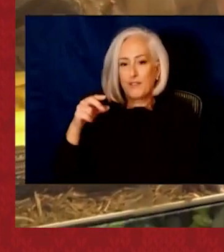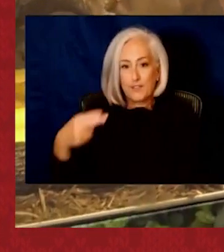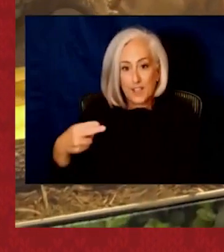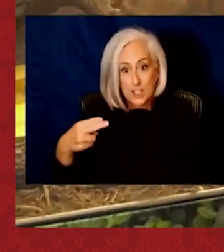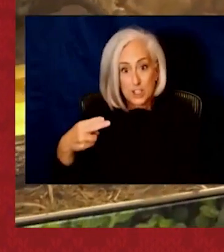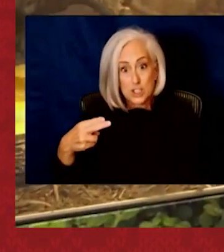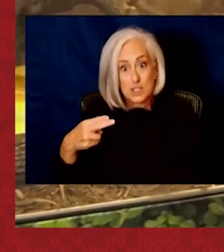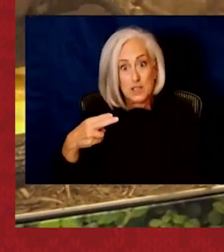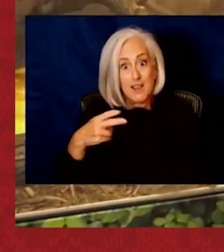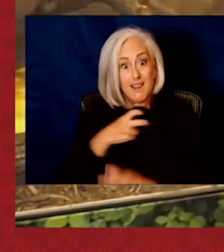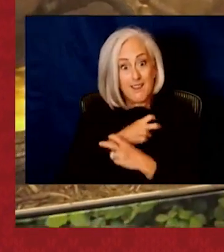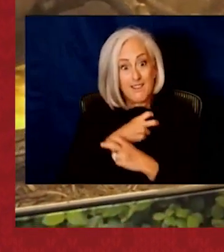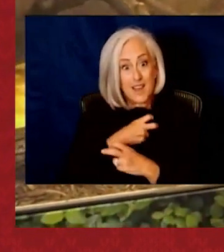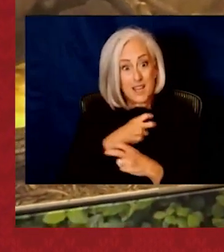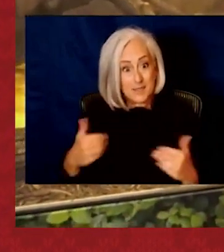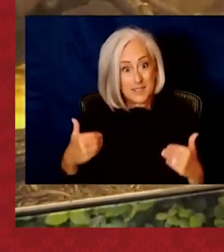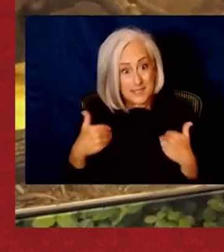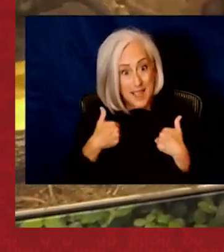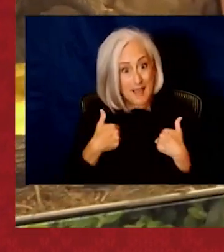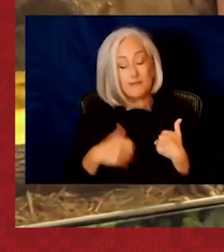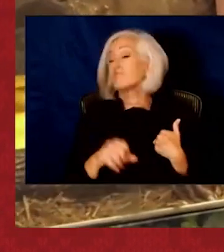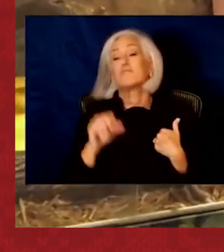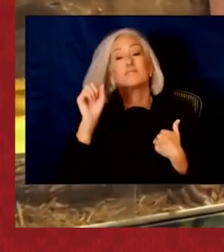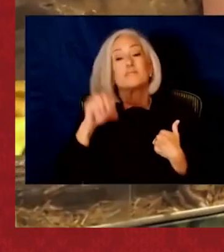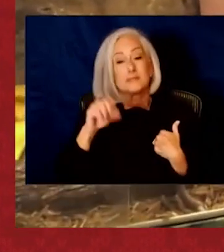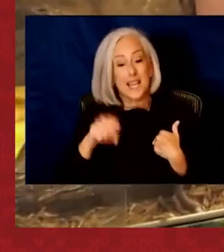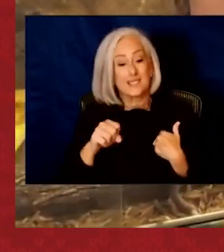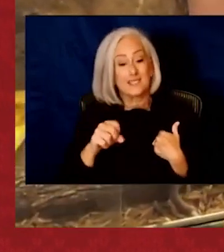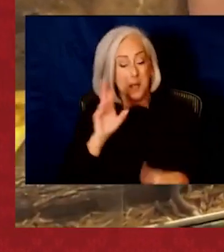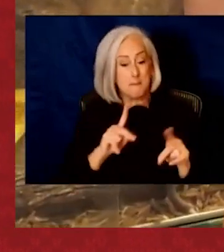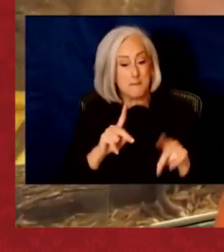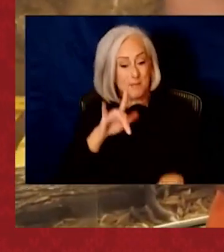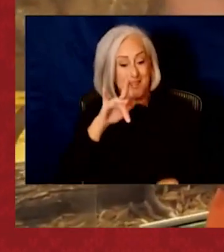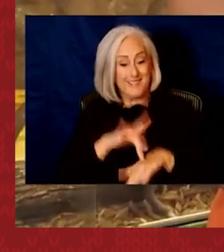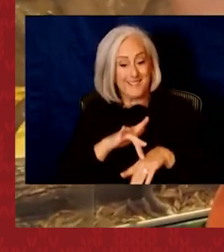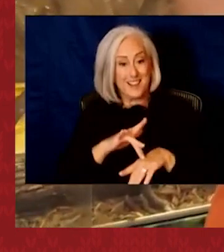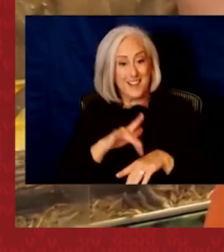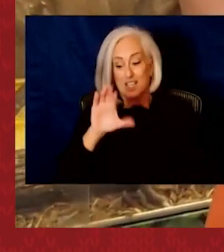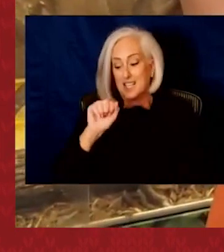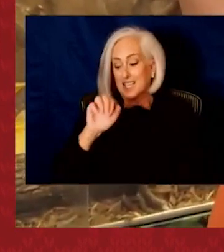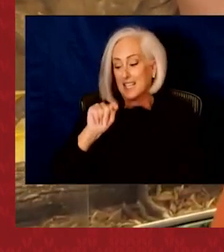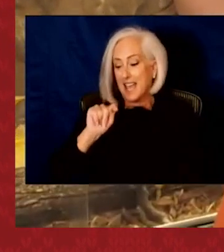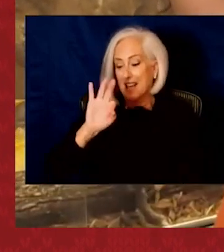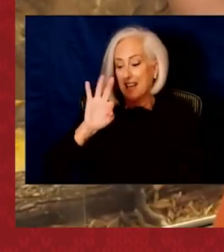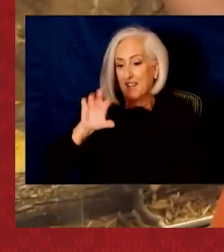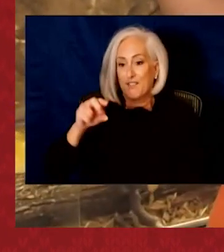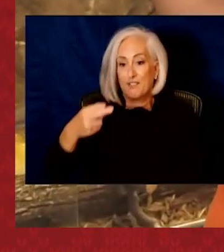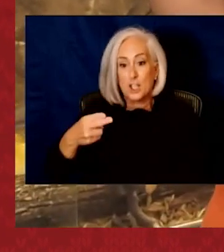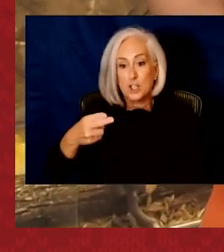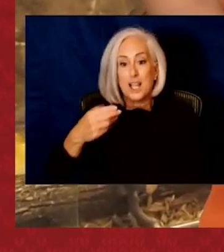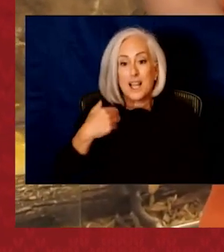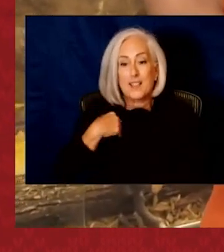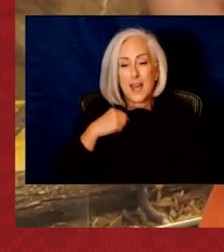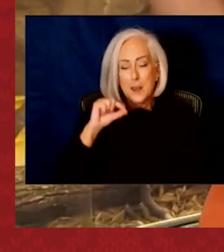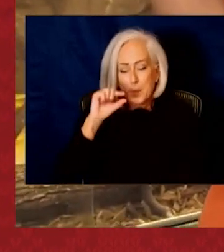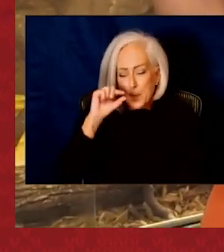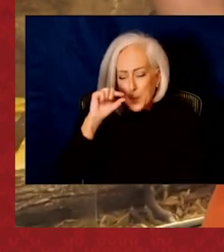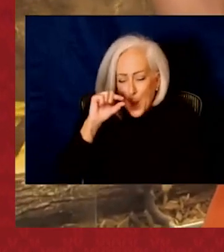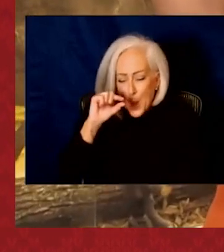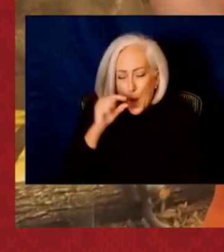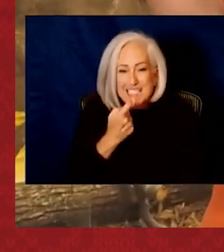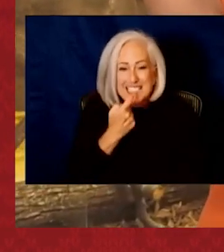and a lot of people when they're handling catfish, catfish have very small teeth. Right. But if you were to hold